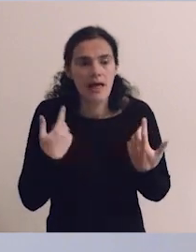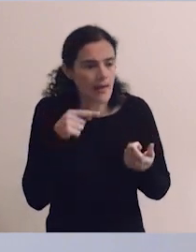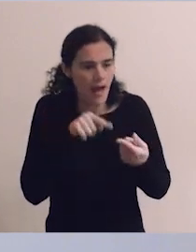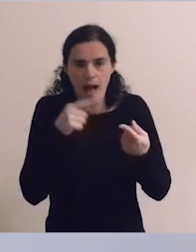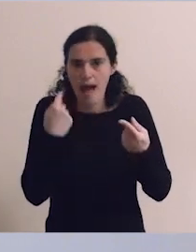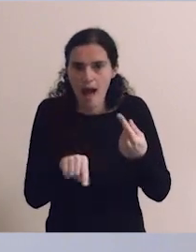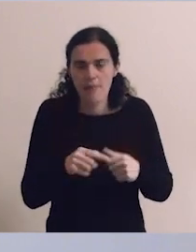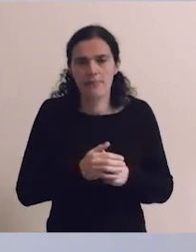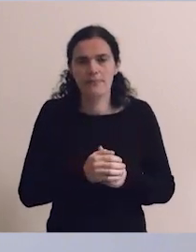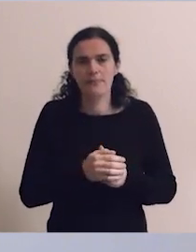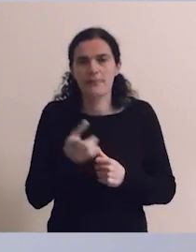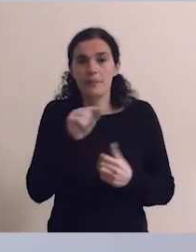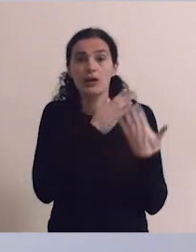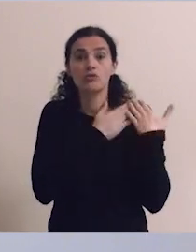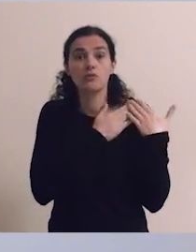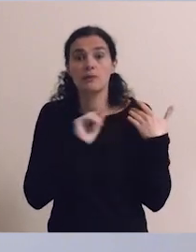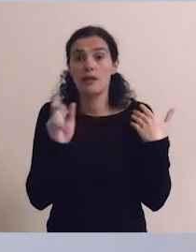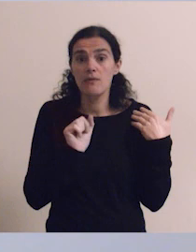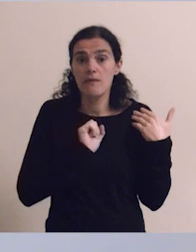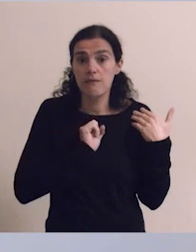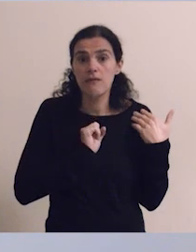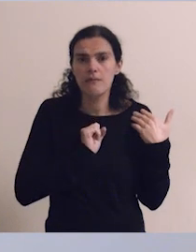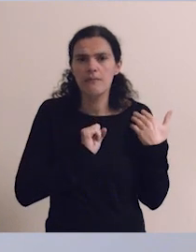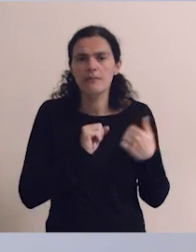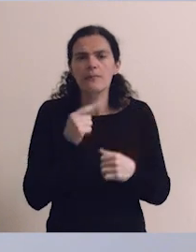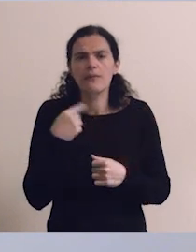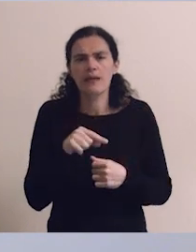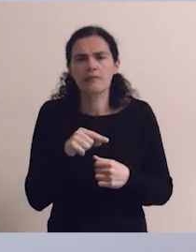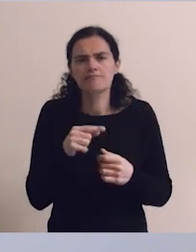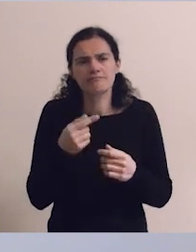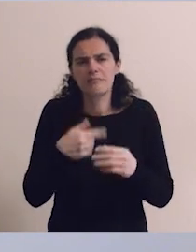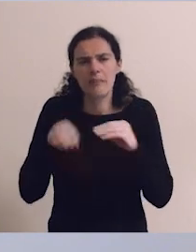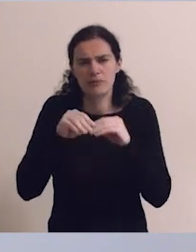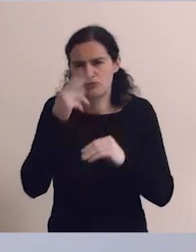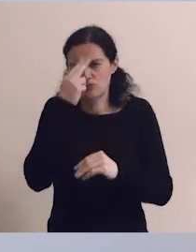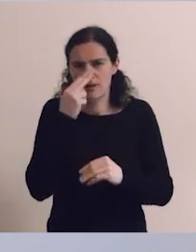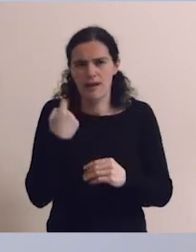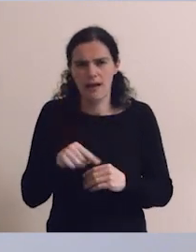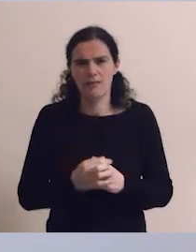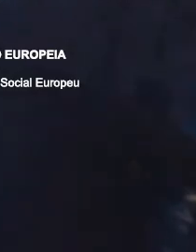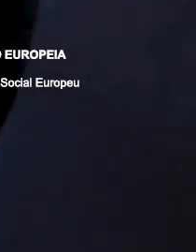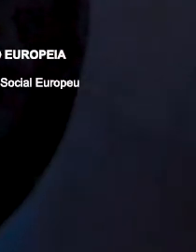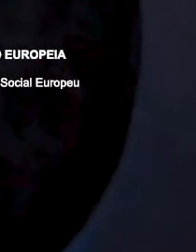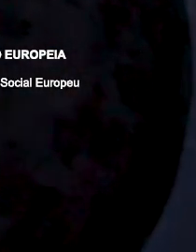this anxiety and our responsibility vis-à-vis our own history.